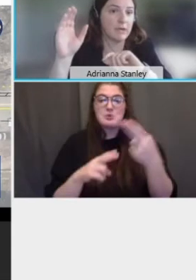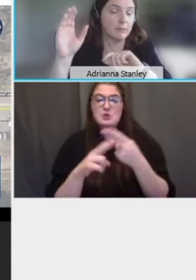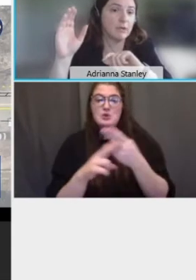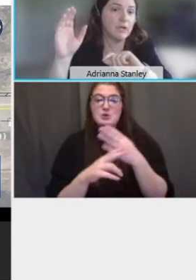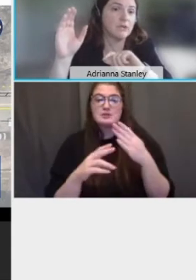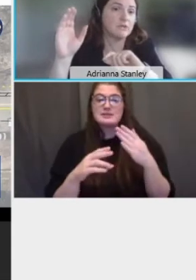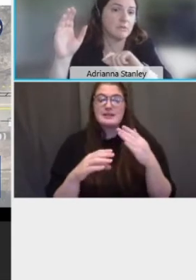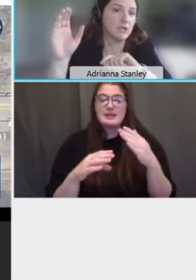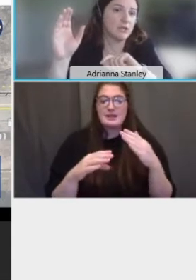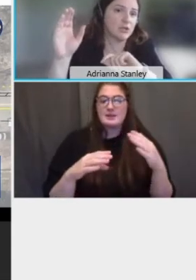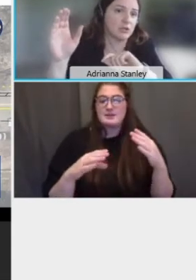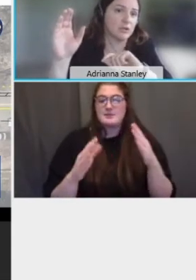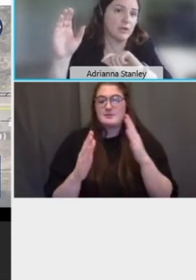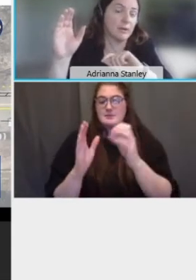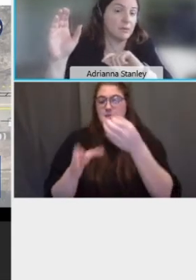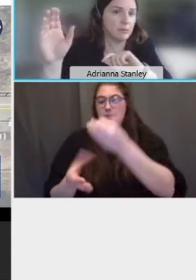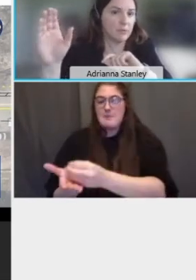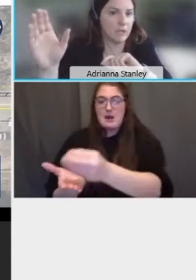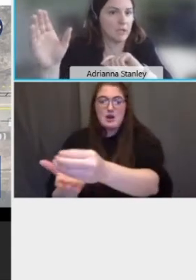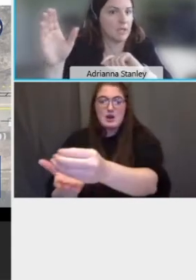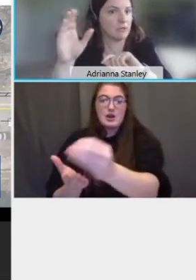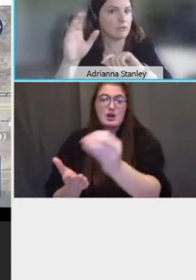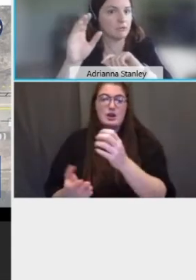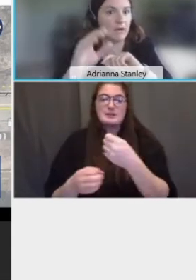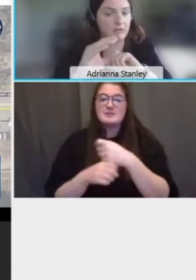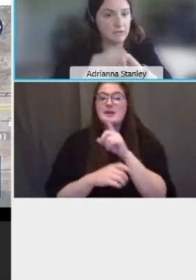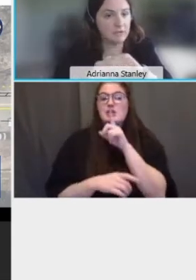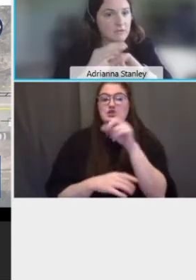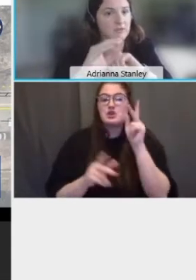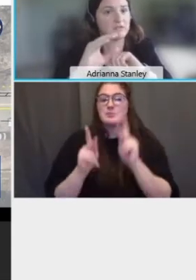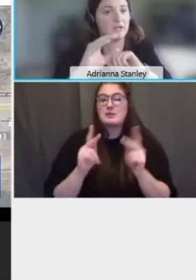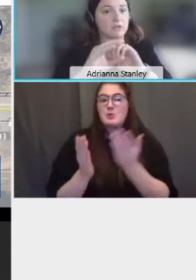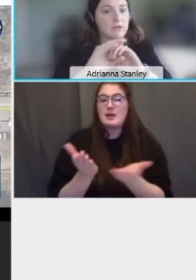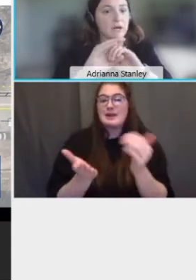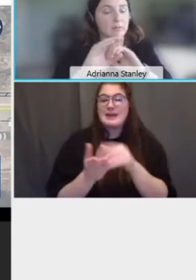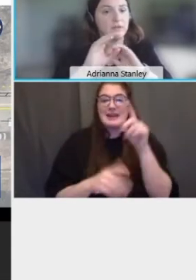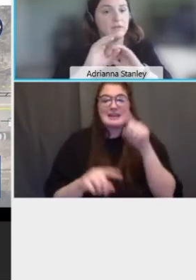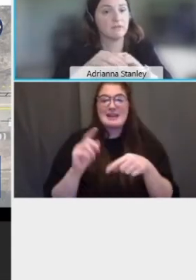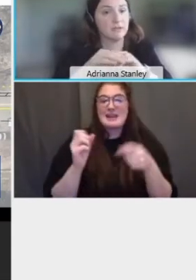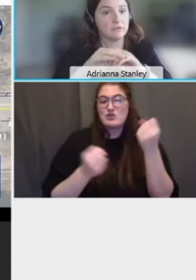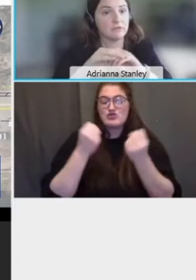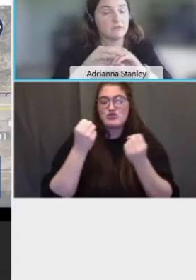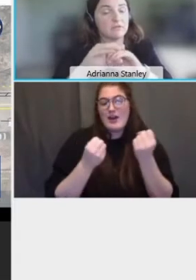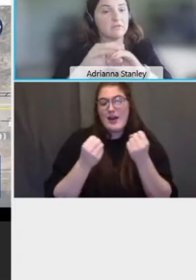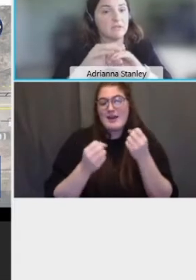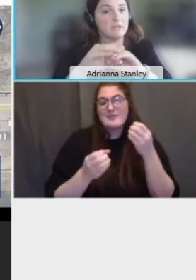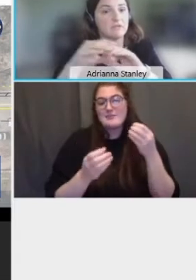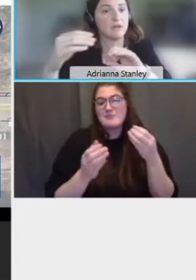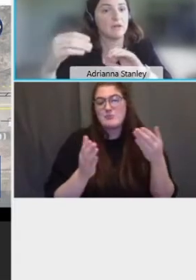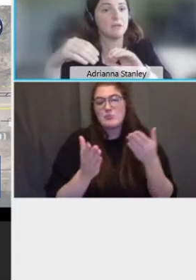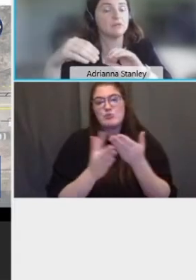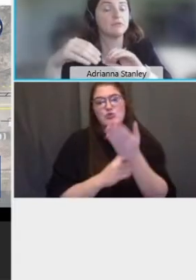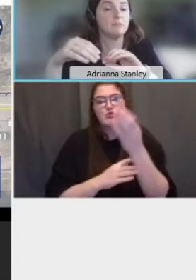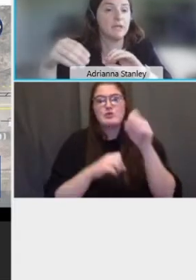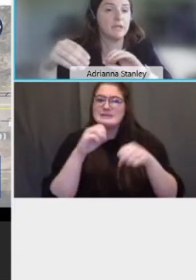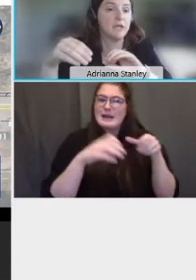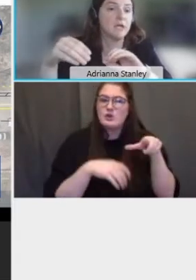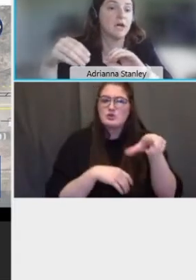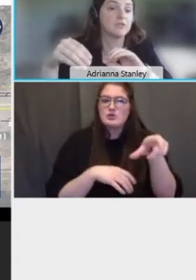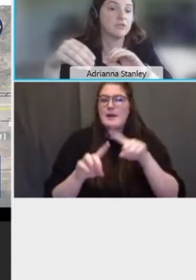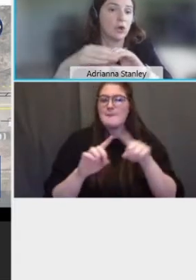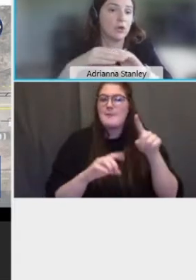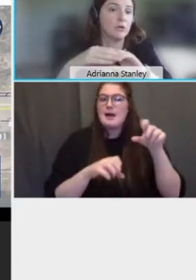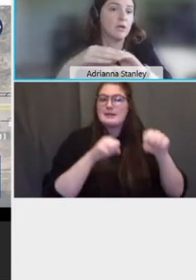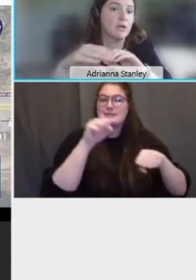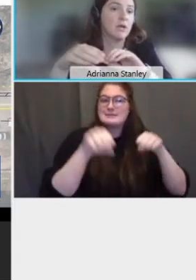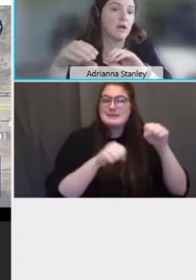on the ramp to make sure that people, again, can't drive into the cycle track, but that cyclists are able to make